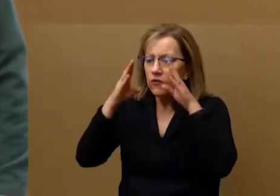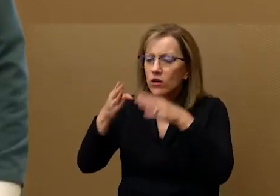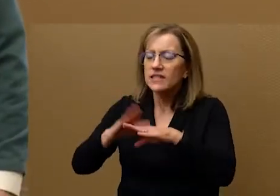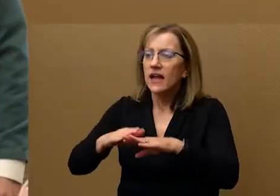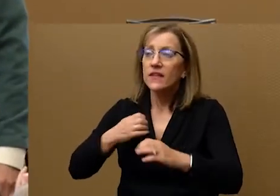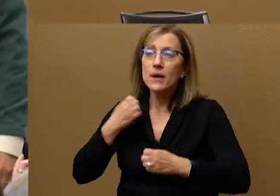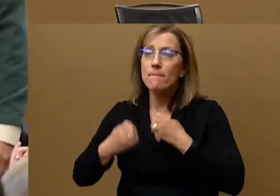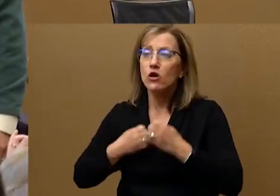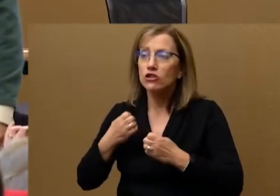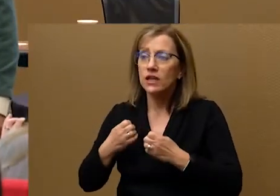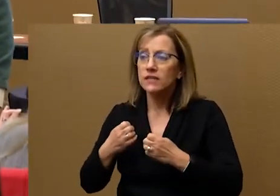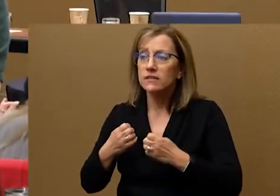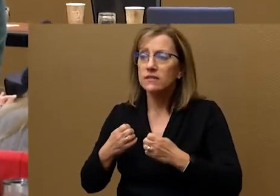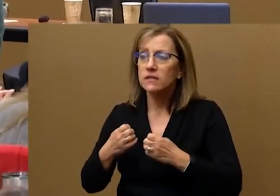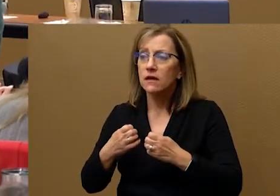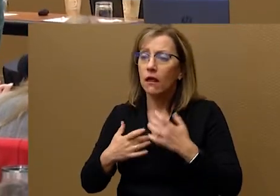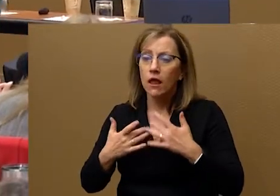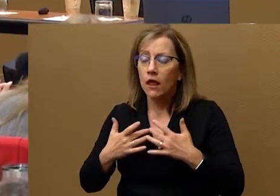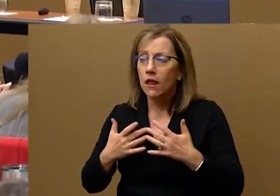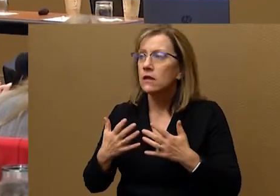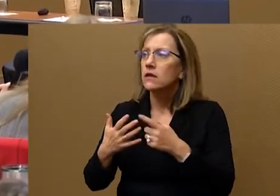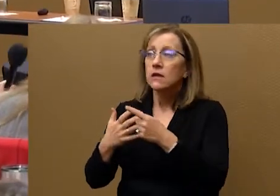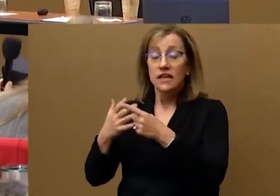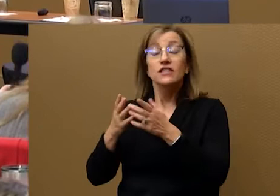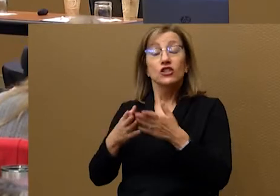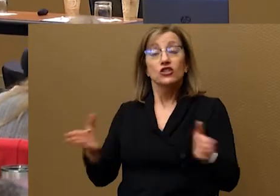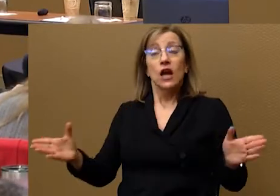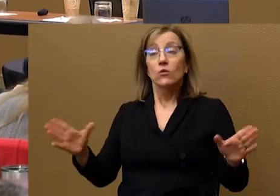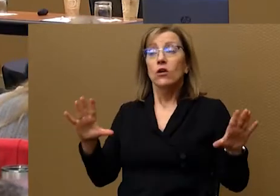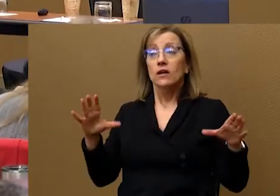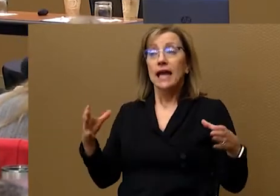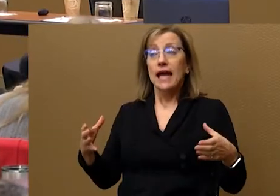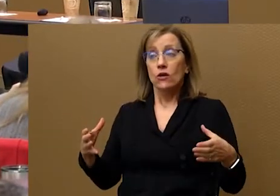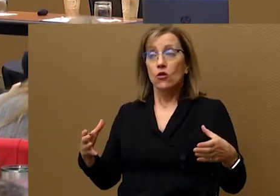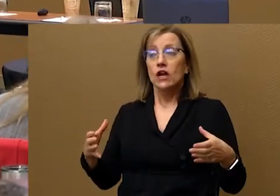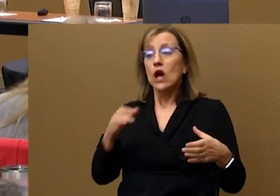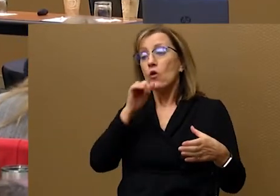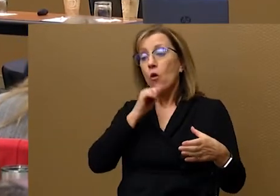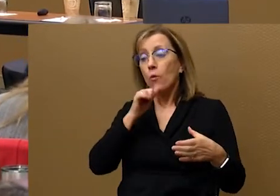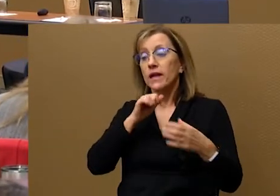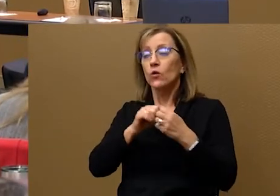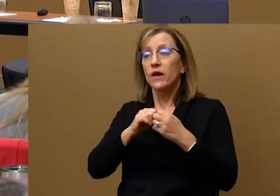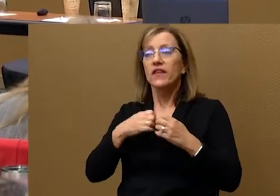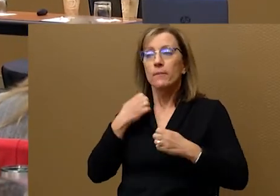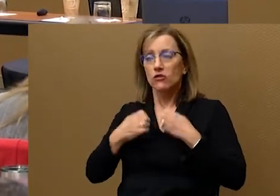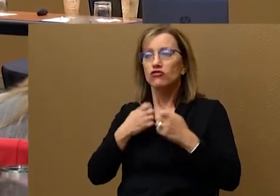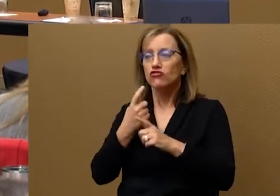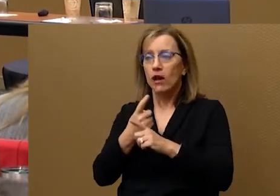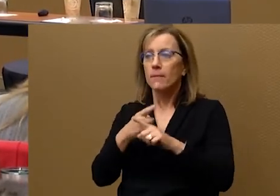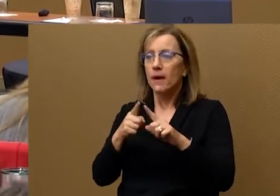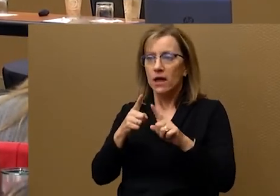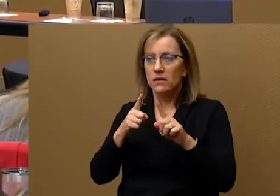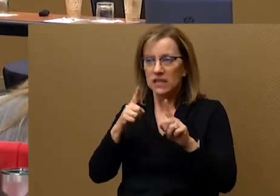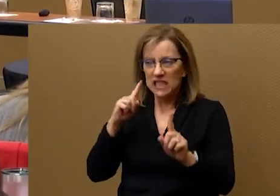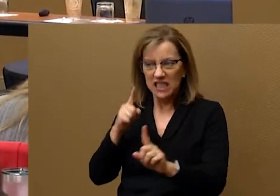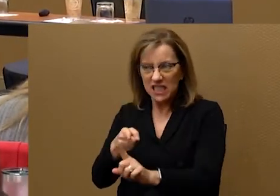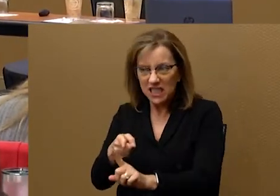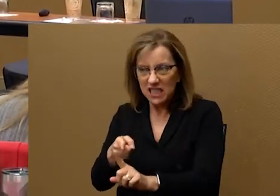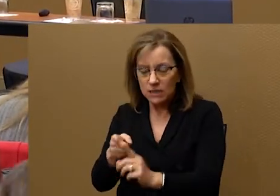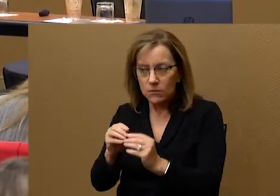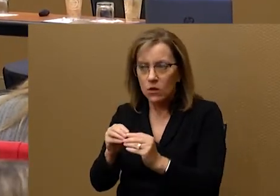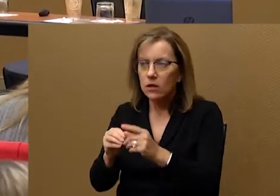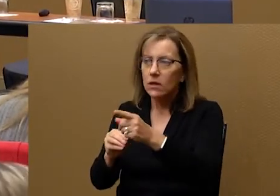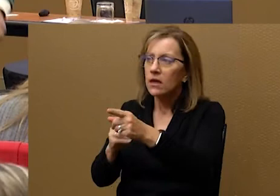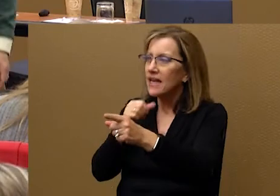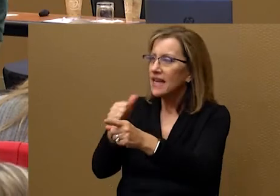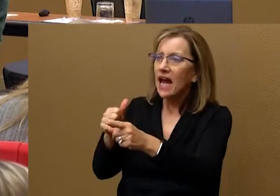Coping with his emotions. Okay, and let's try to be even more narrow, even more specific. That's the general category, coping with emotions. Can we